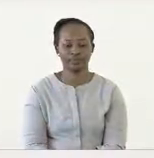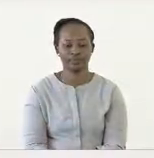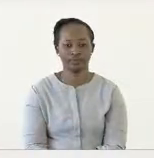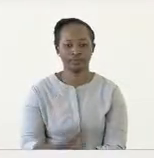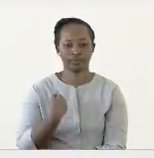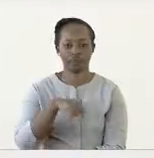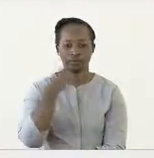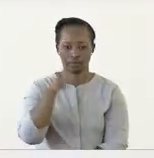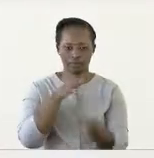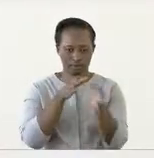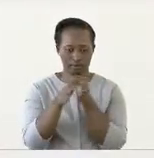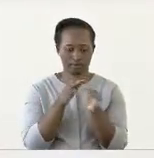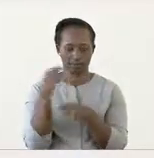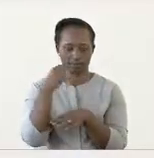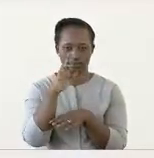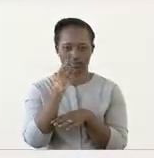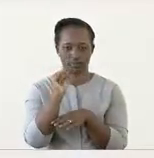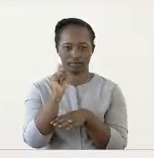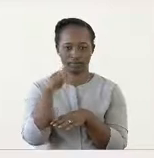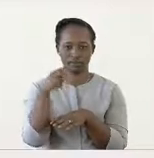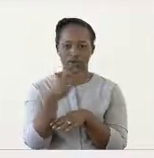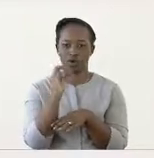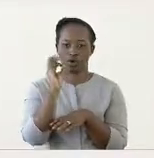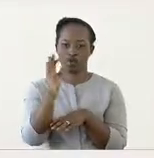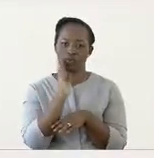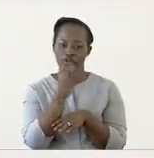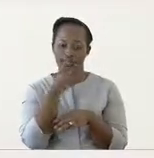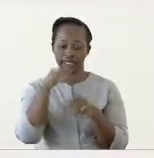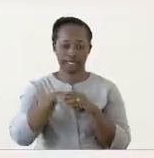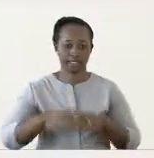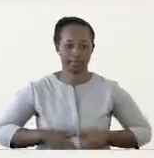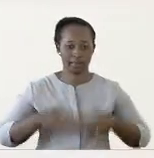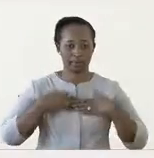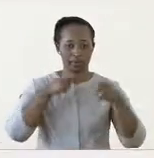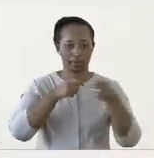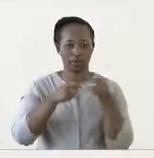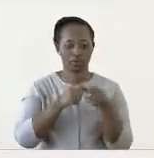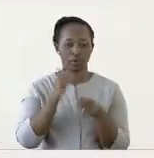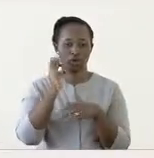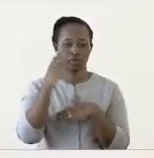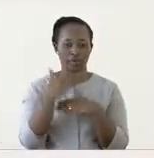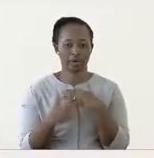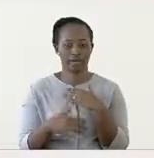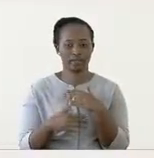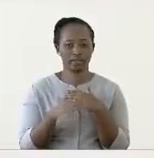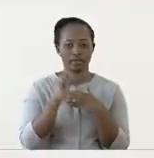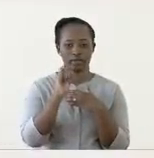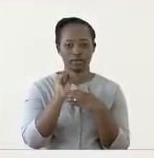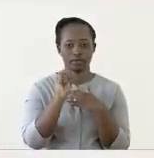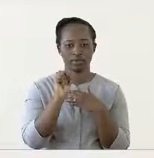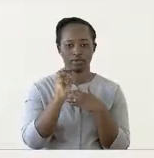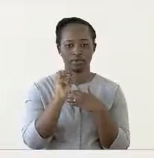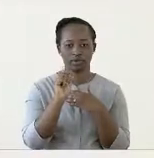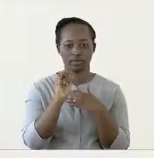We have to interpret the graph of water in the body, control of blood osmotic